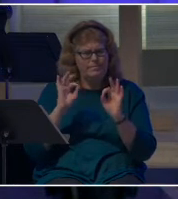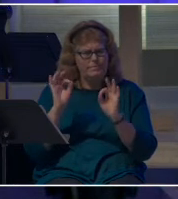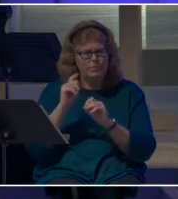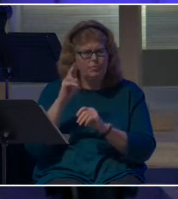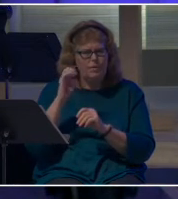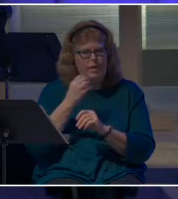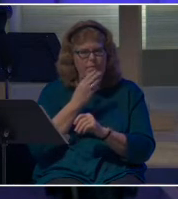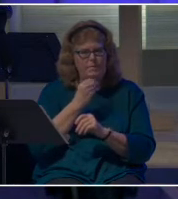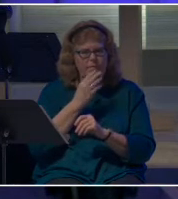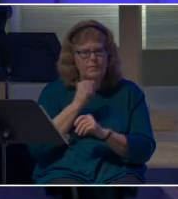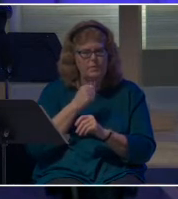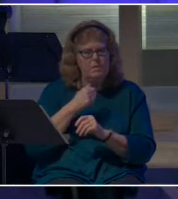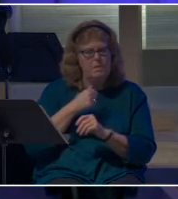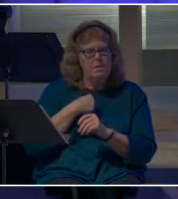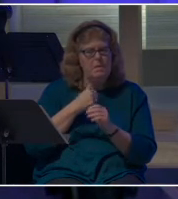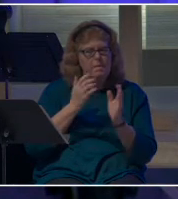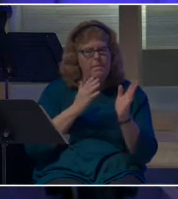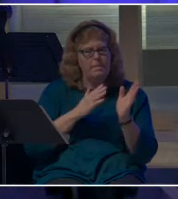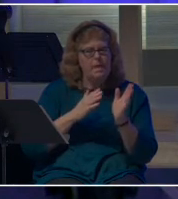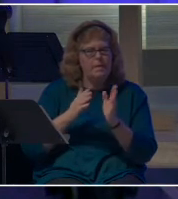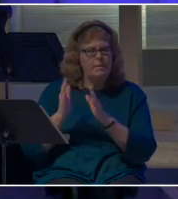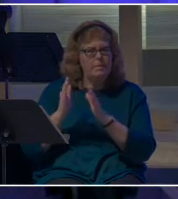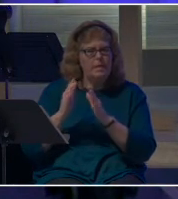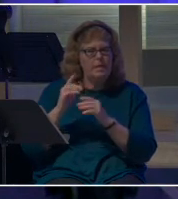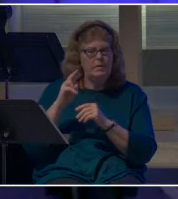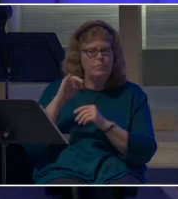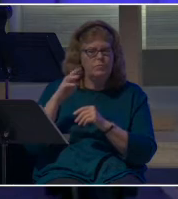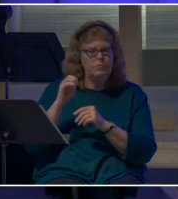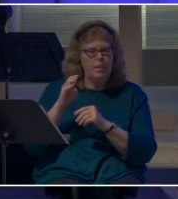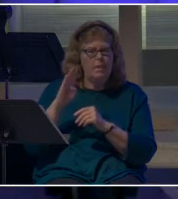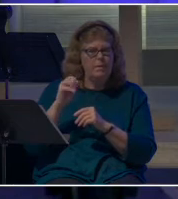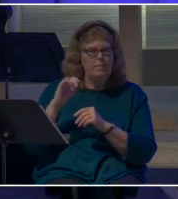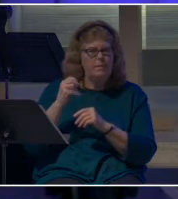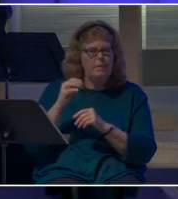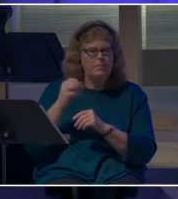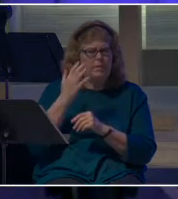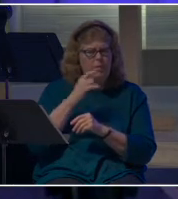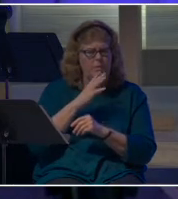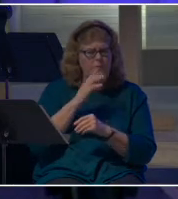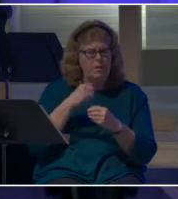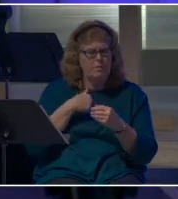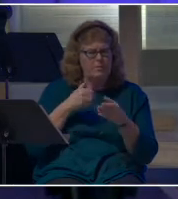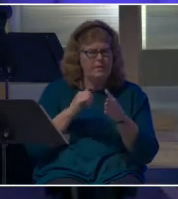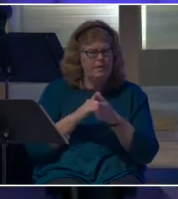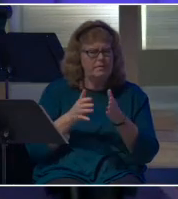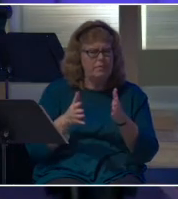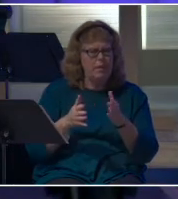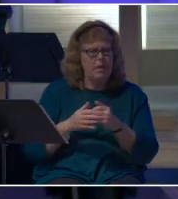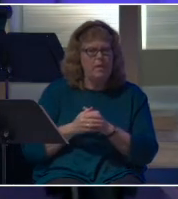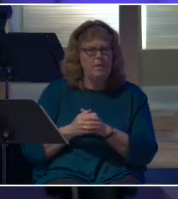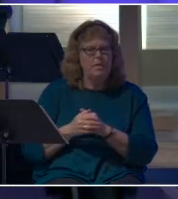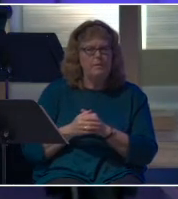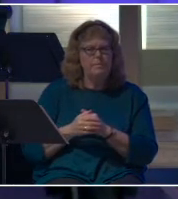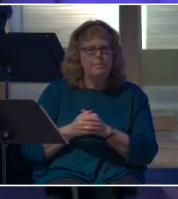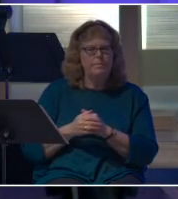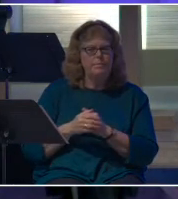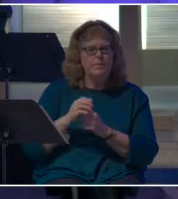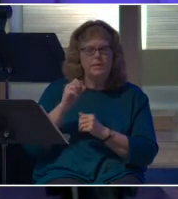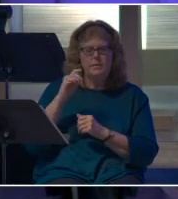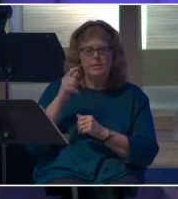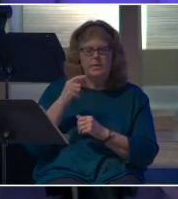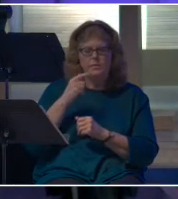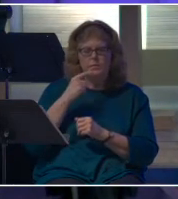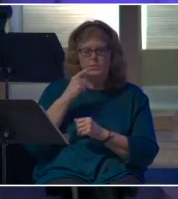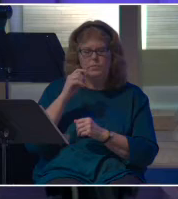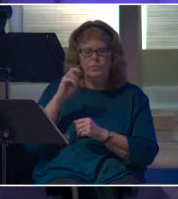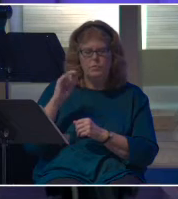And is not my clan the humblest of all the clans of the tribe of Benjamin? Why then have you spoken to me in this way?" And then Samuel took Saul and his